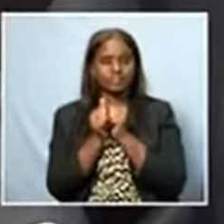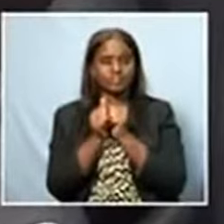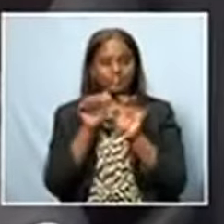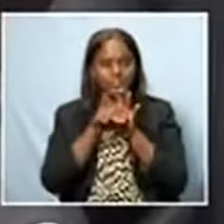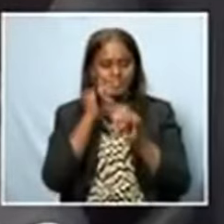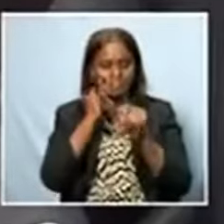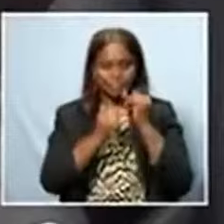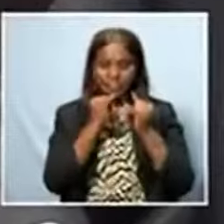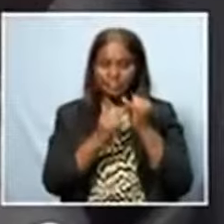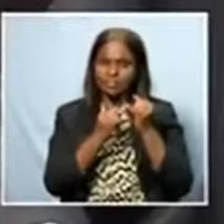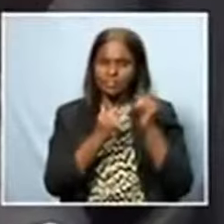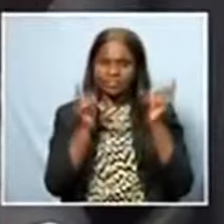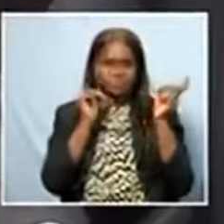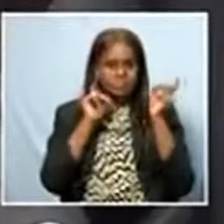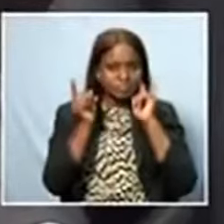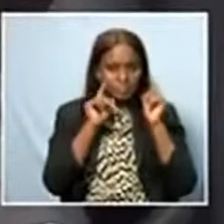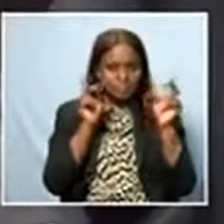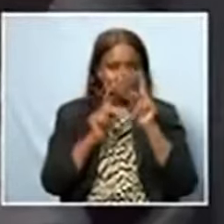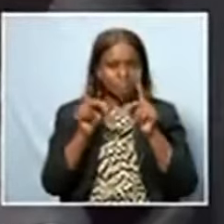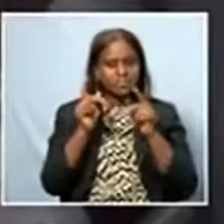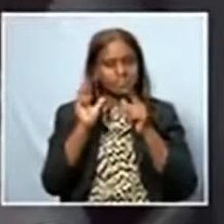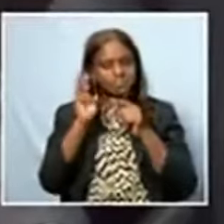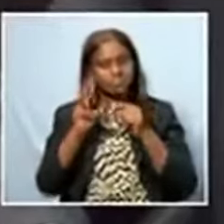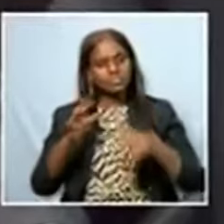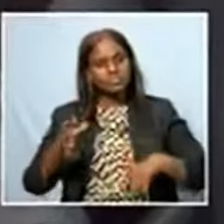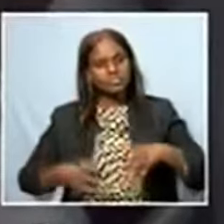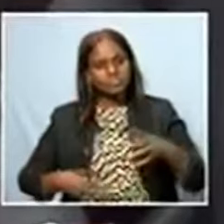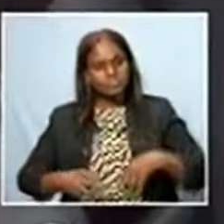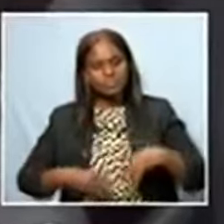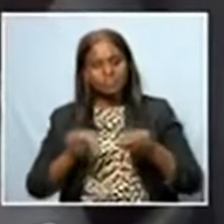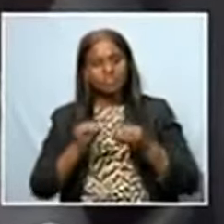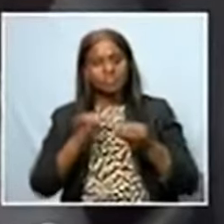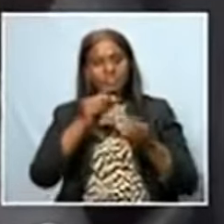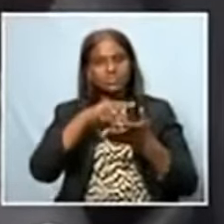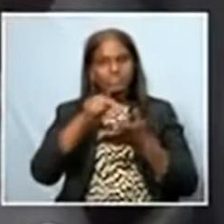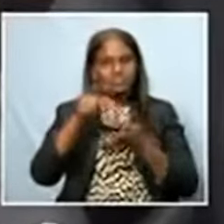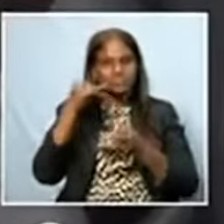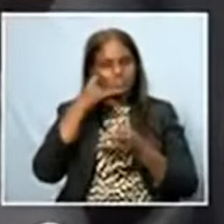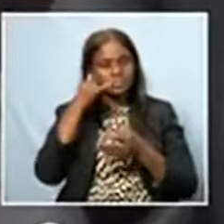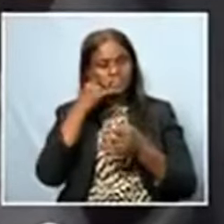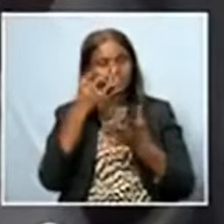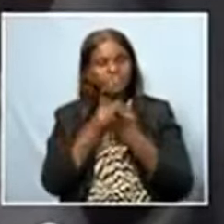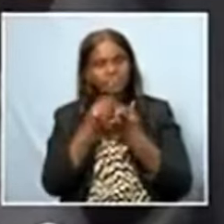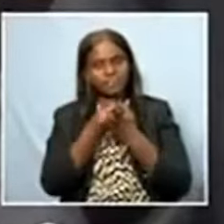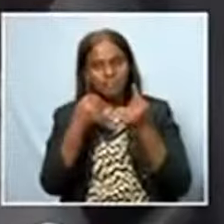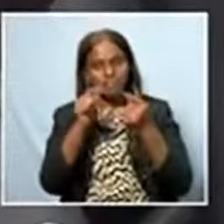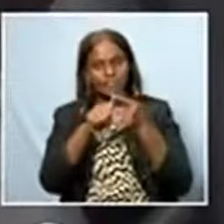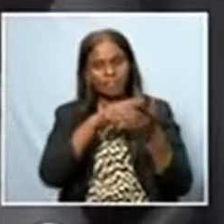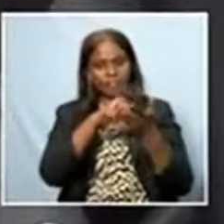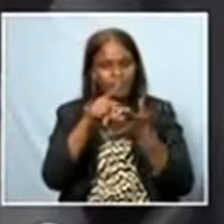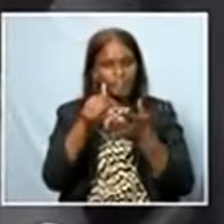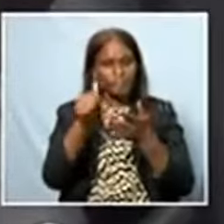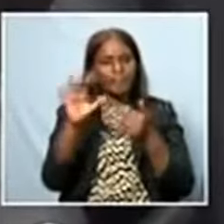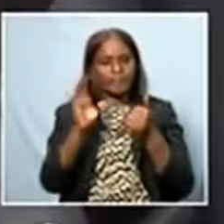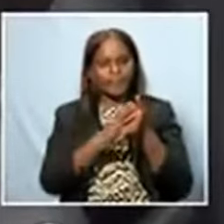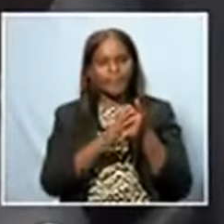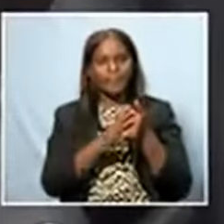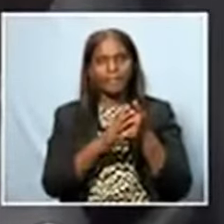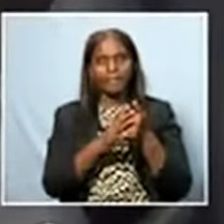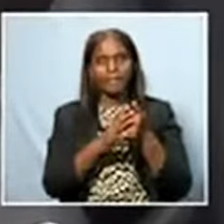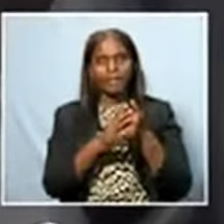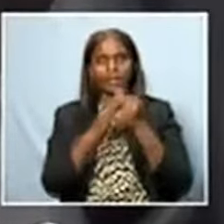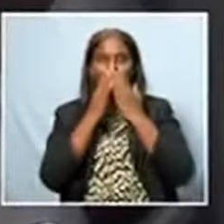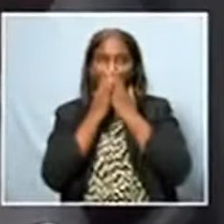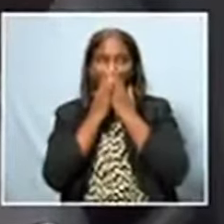the end, you hear no people be complaining. We are paying mobile money transaction. We try to bet they have come to get some money from